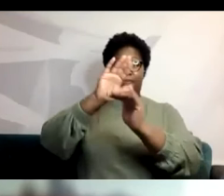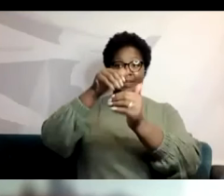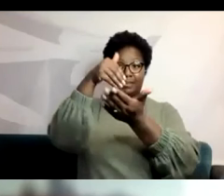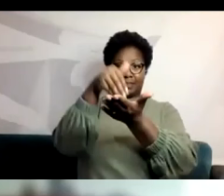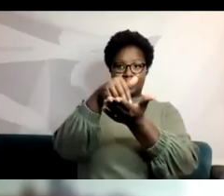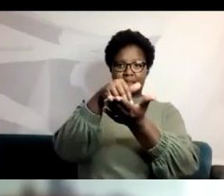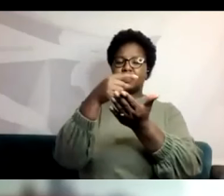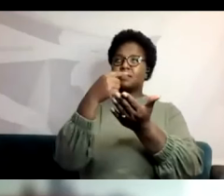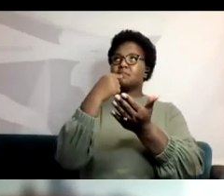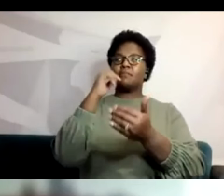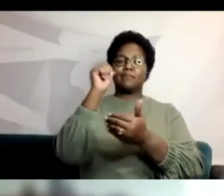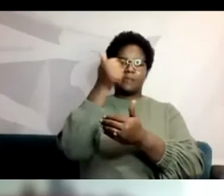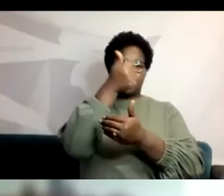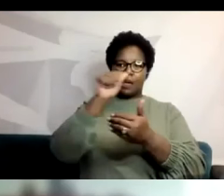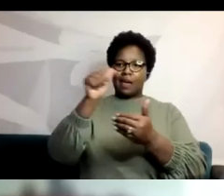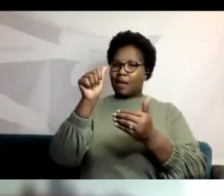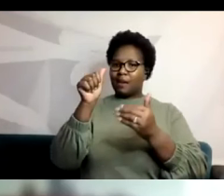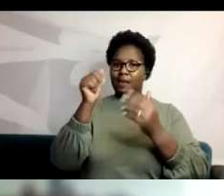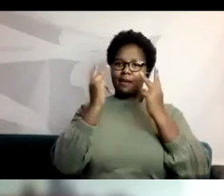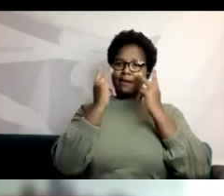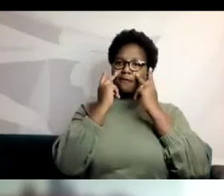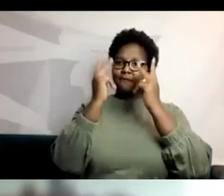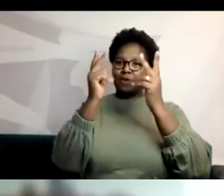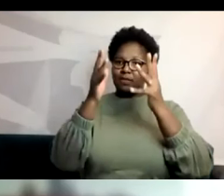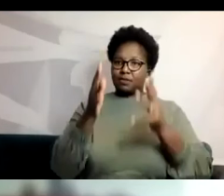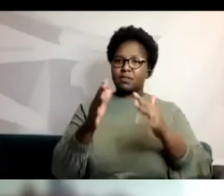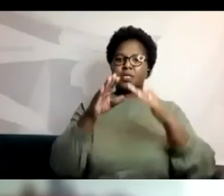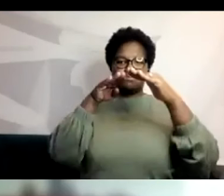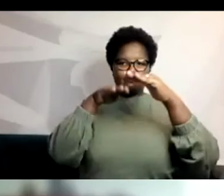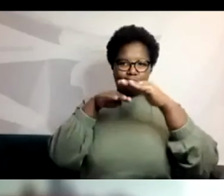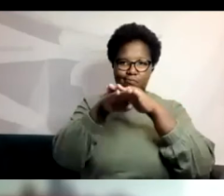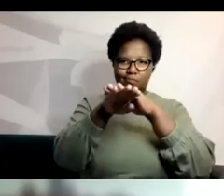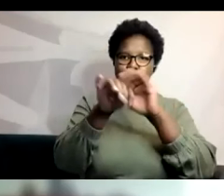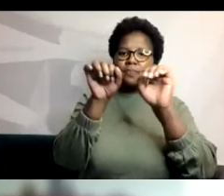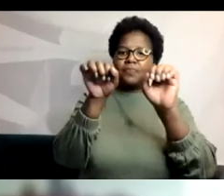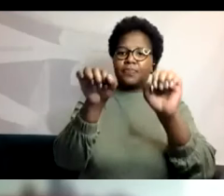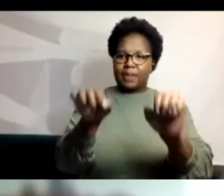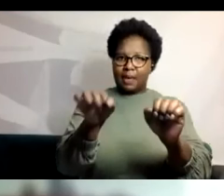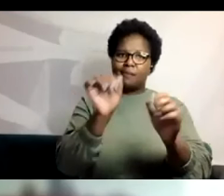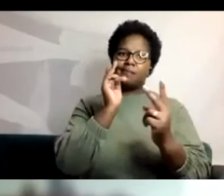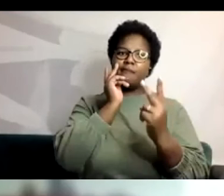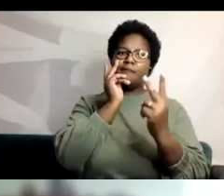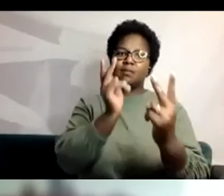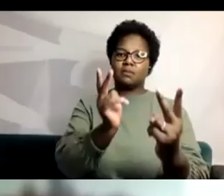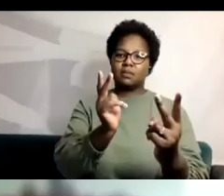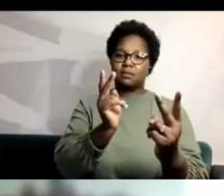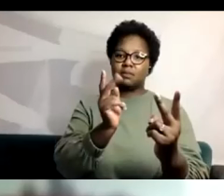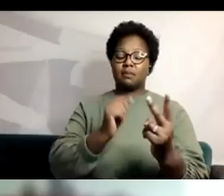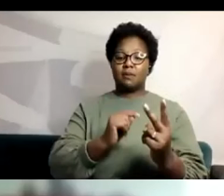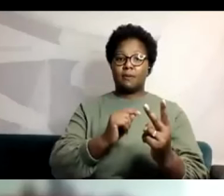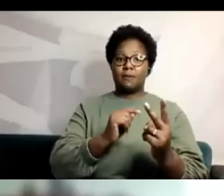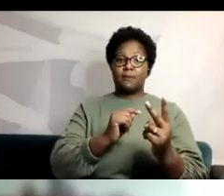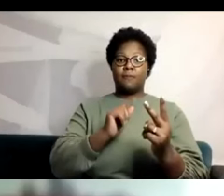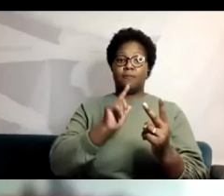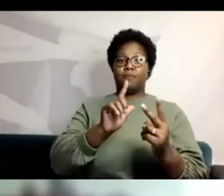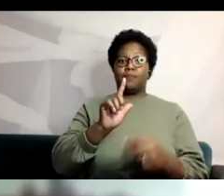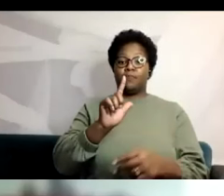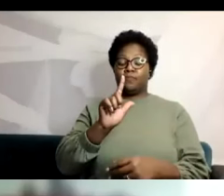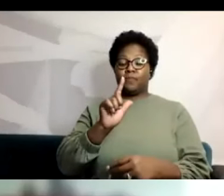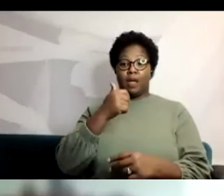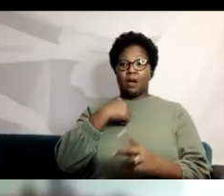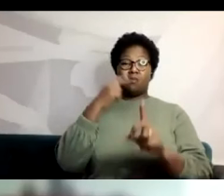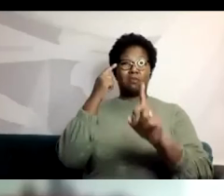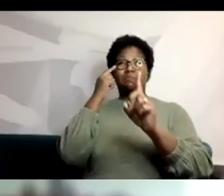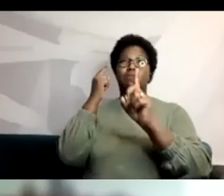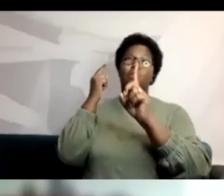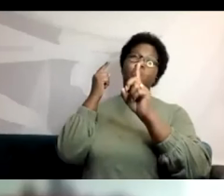anybody would like to come and see what we have. Our long-term goal is to